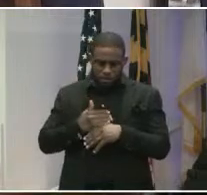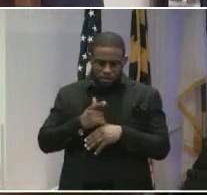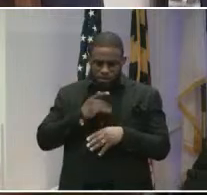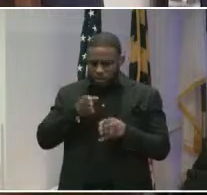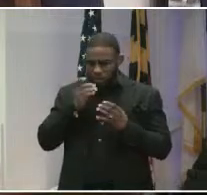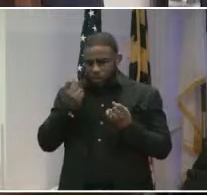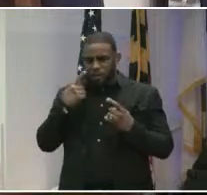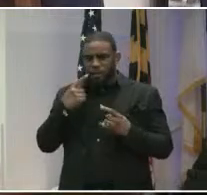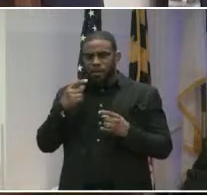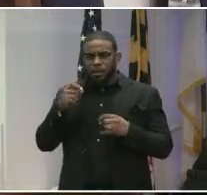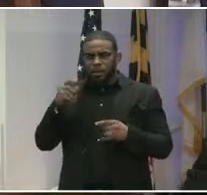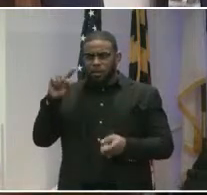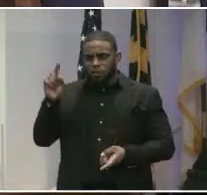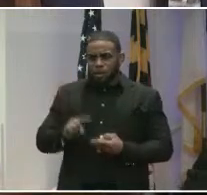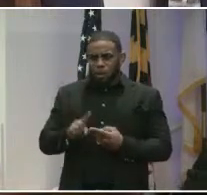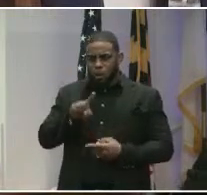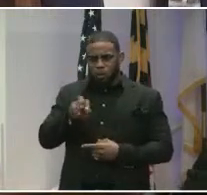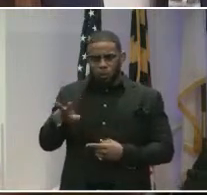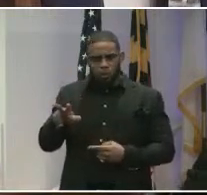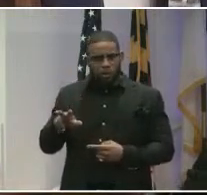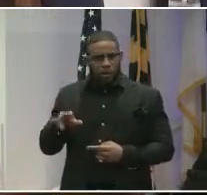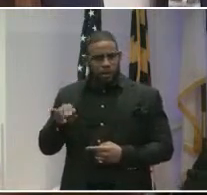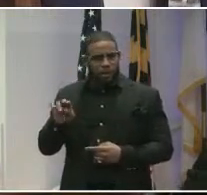paying attention, he dropped it to 1 to 3.